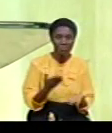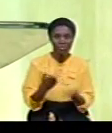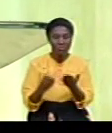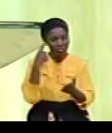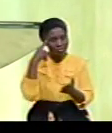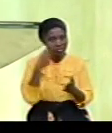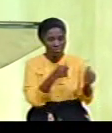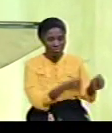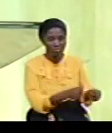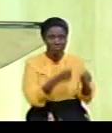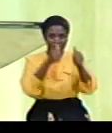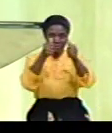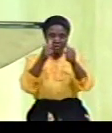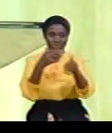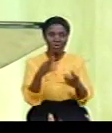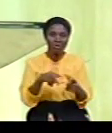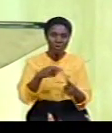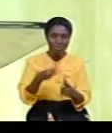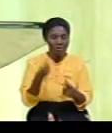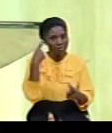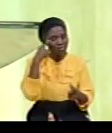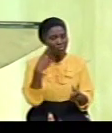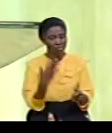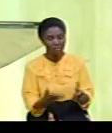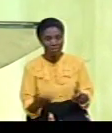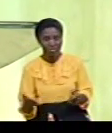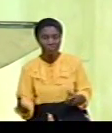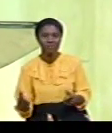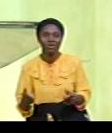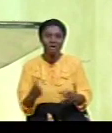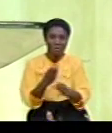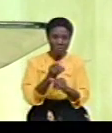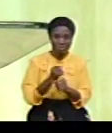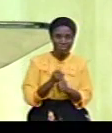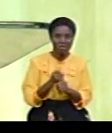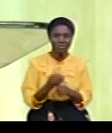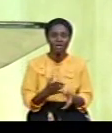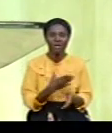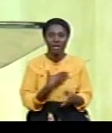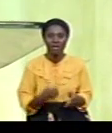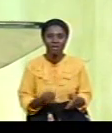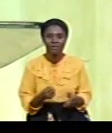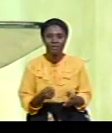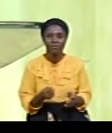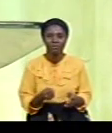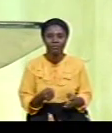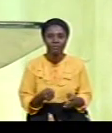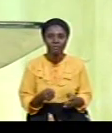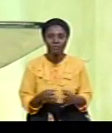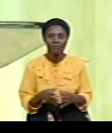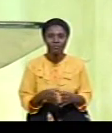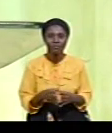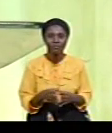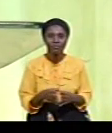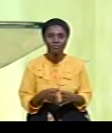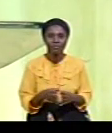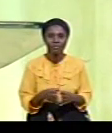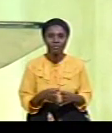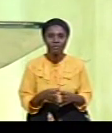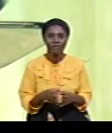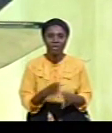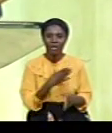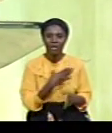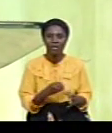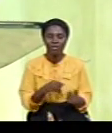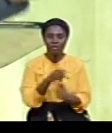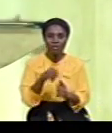possession. The unconverted heart is a reservoir for all sorts of evil things. And where the